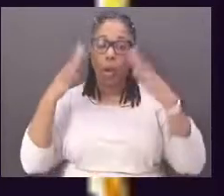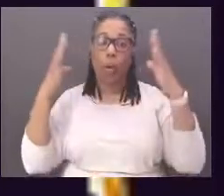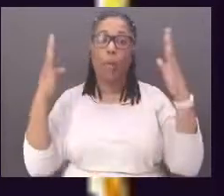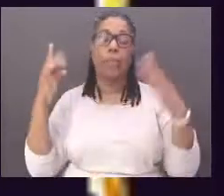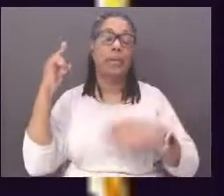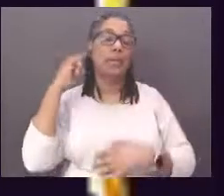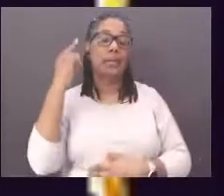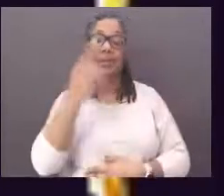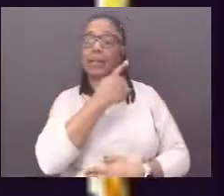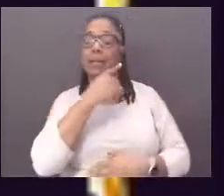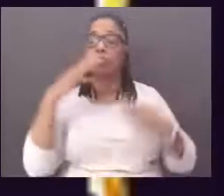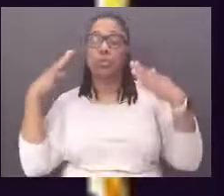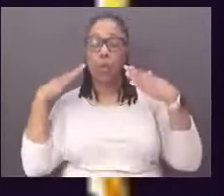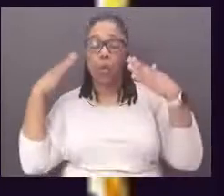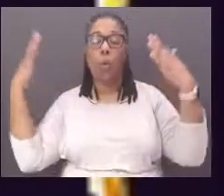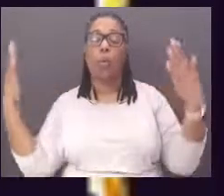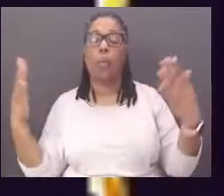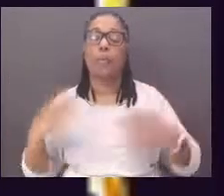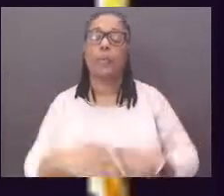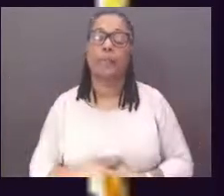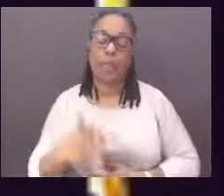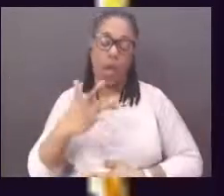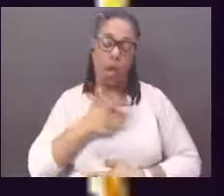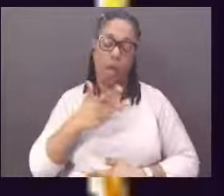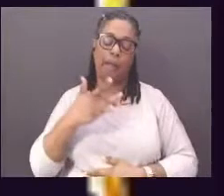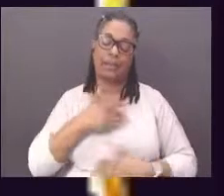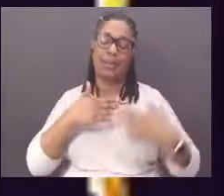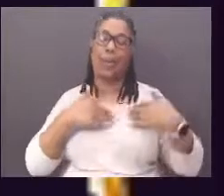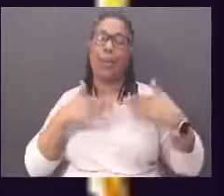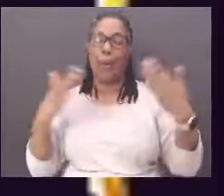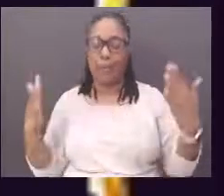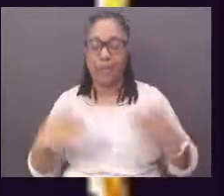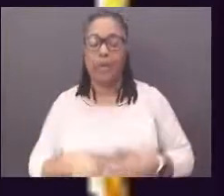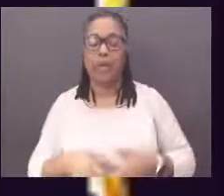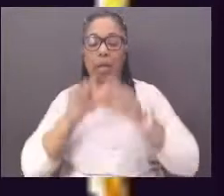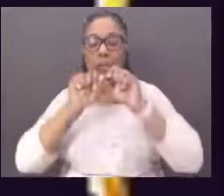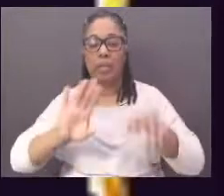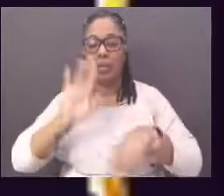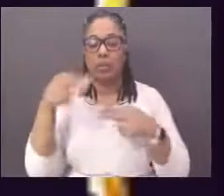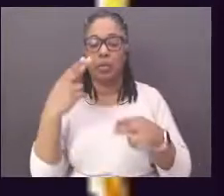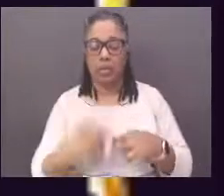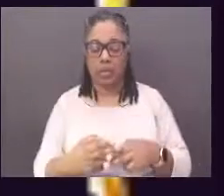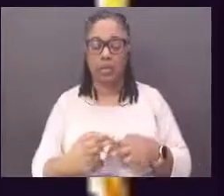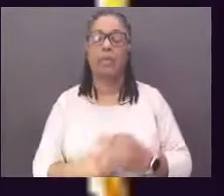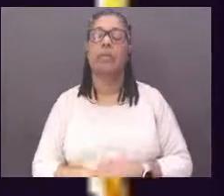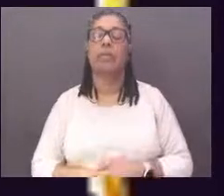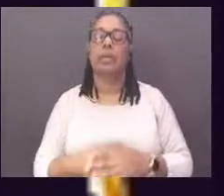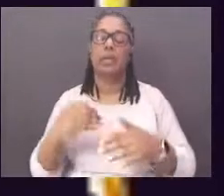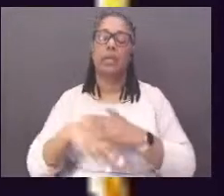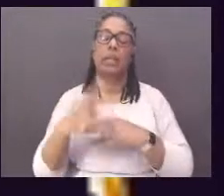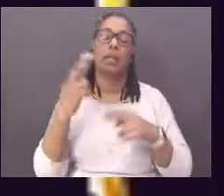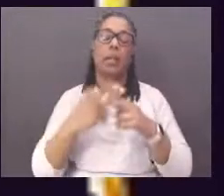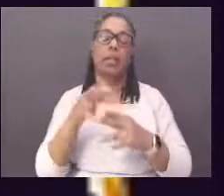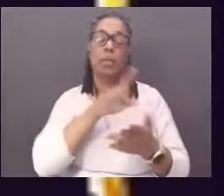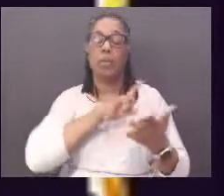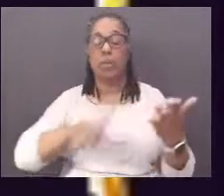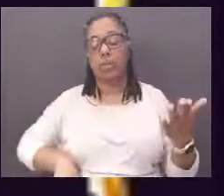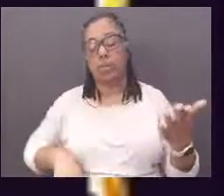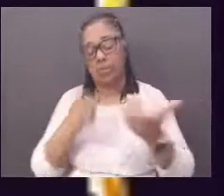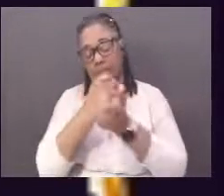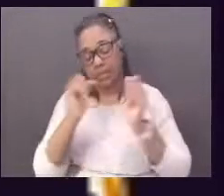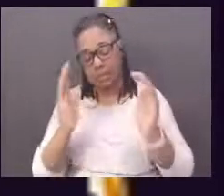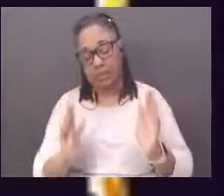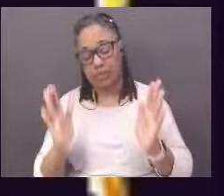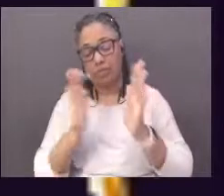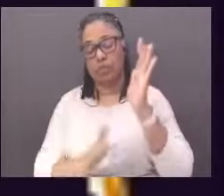word. Thank you, Father God. We bless your name right now. In the mighty, matchless name of our Lord and Savior Jesus Christ, we pray